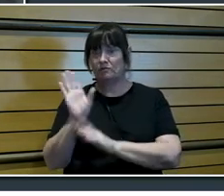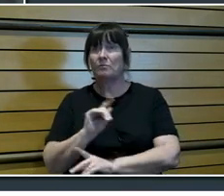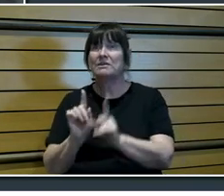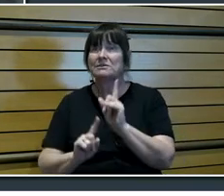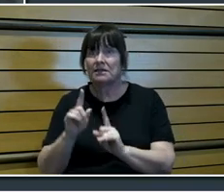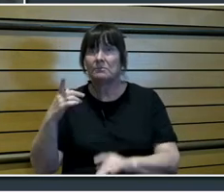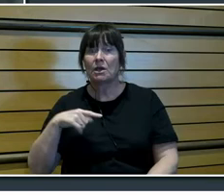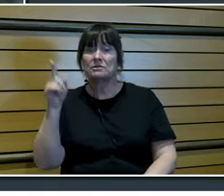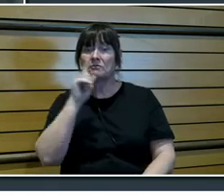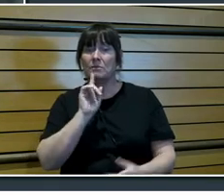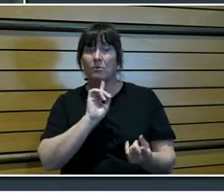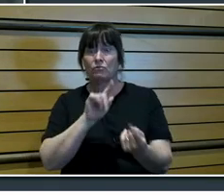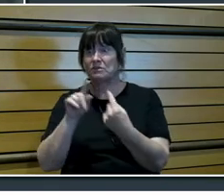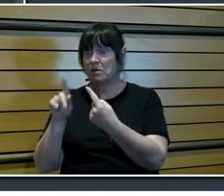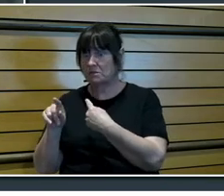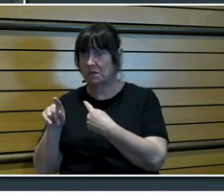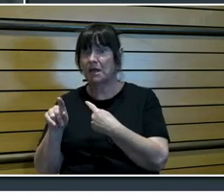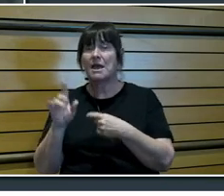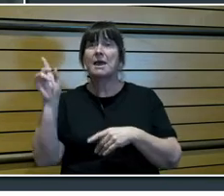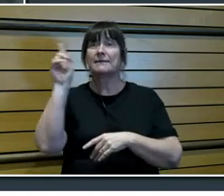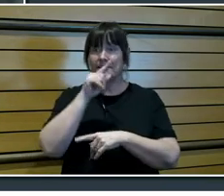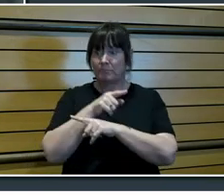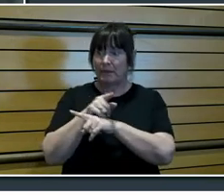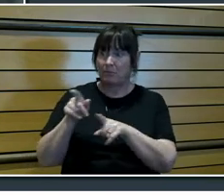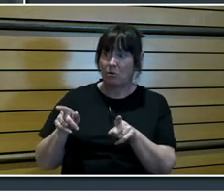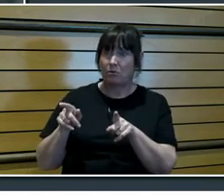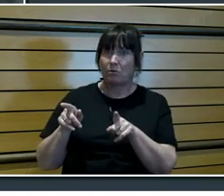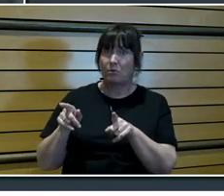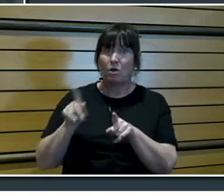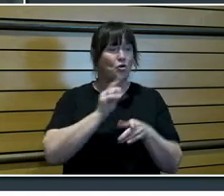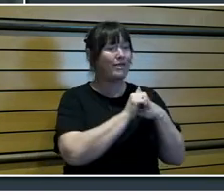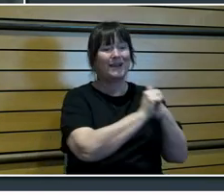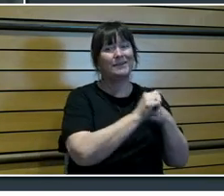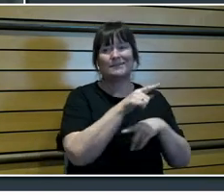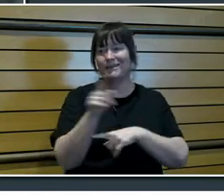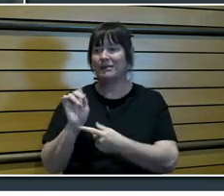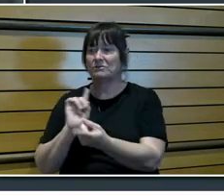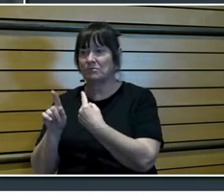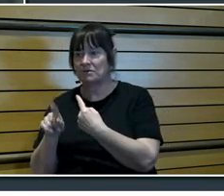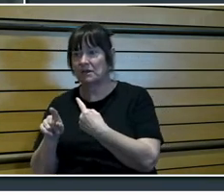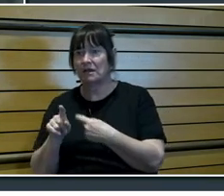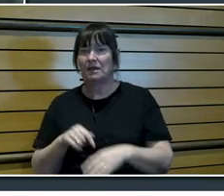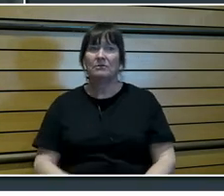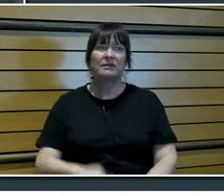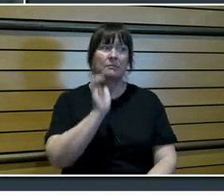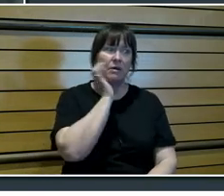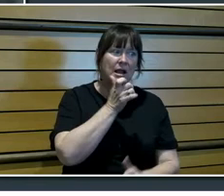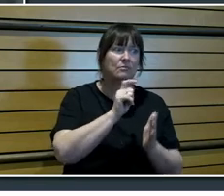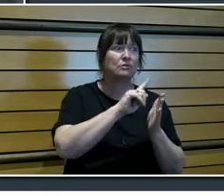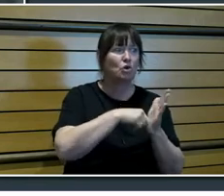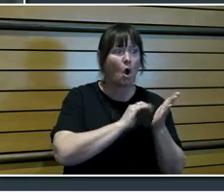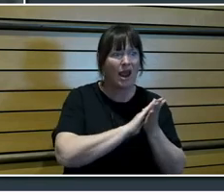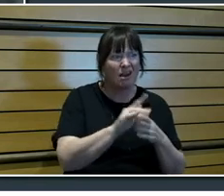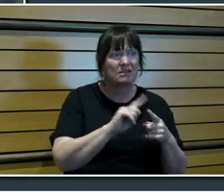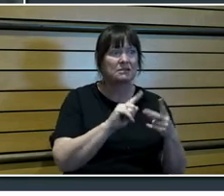of the people responding, it's the people that have responded, not the leaders. We've had to put up with John Harrison, we've had to put up